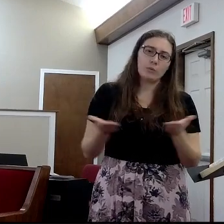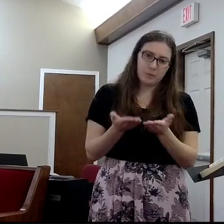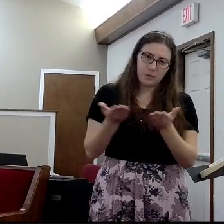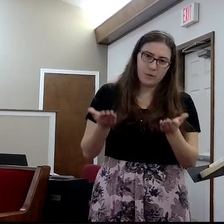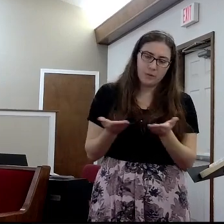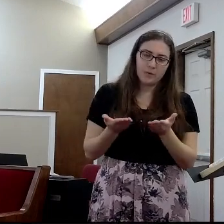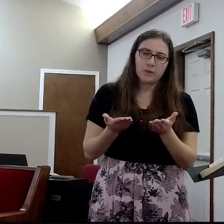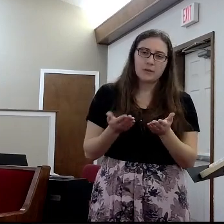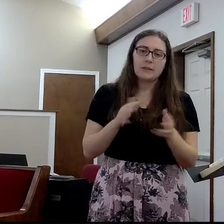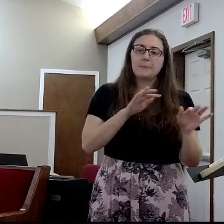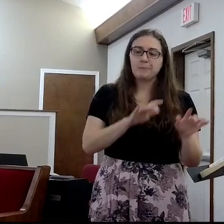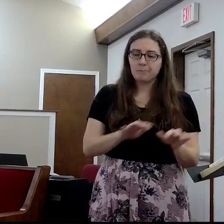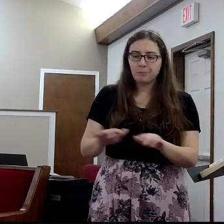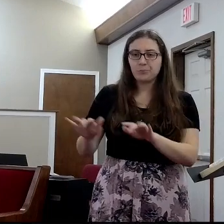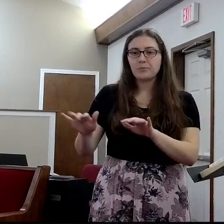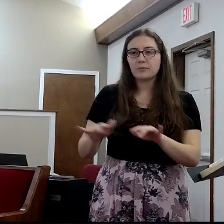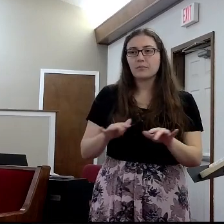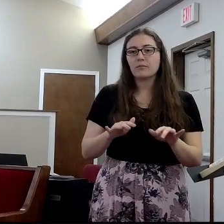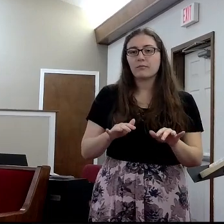here.